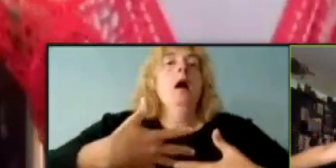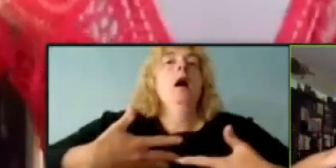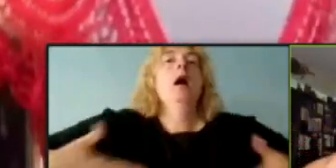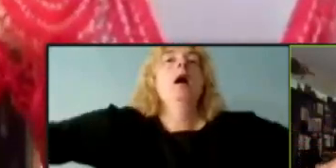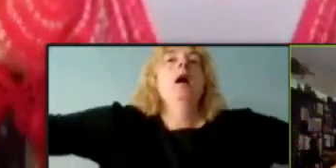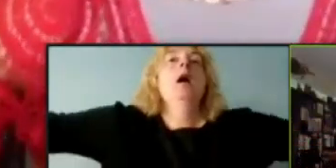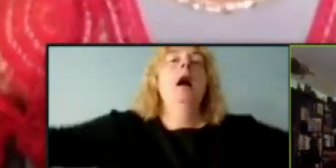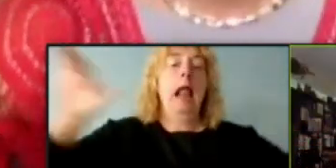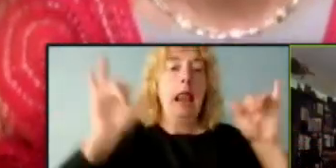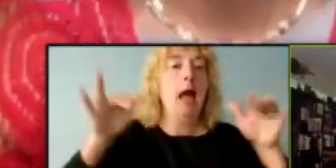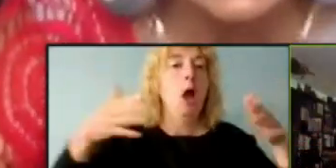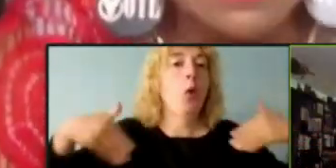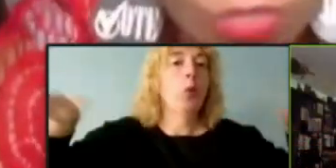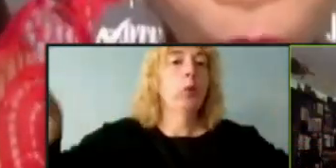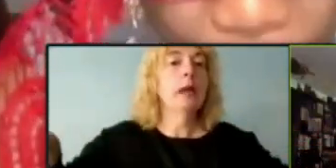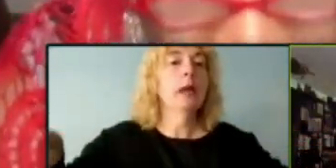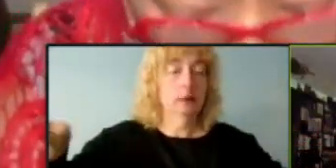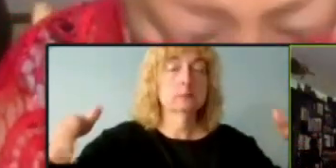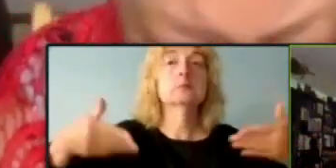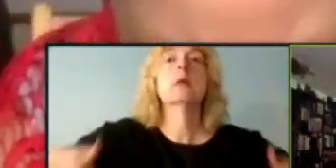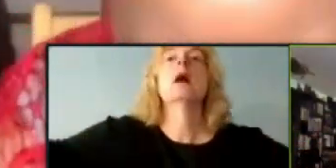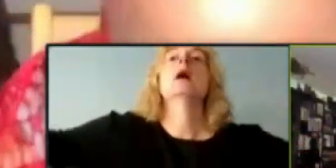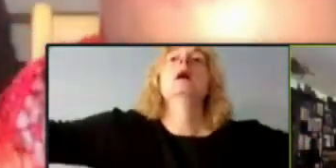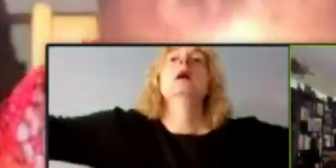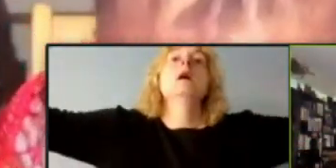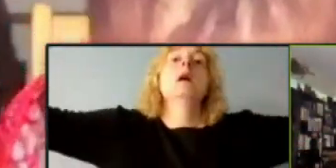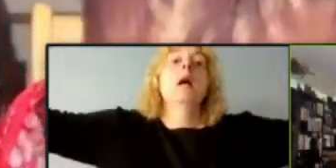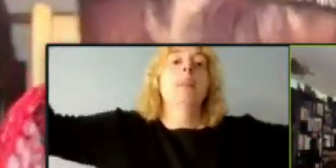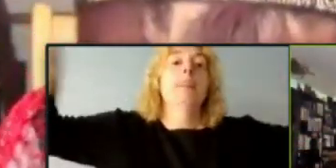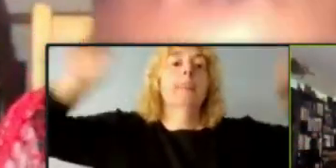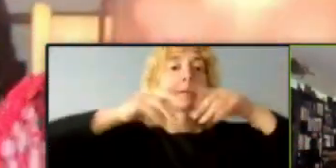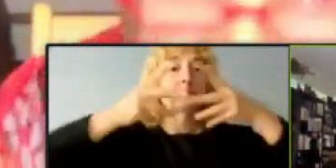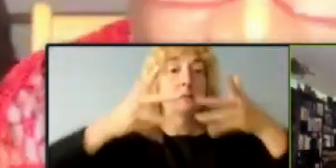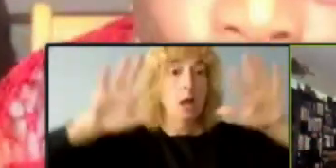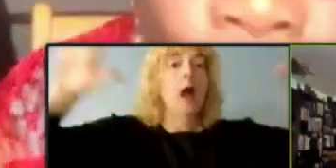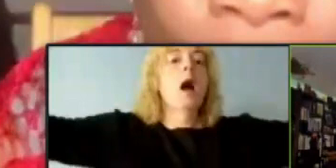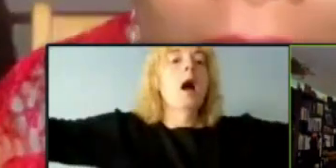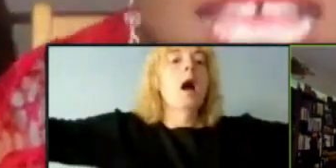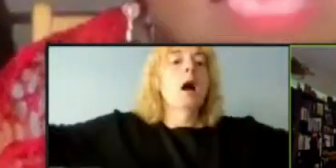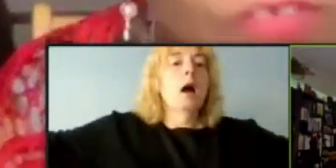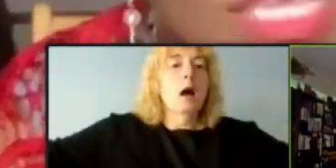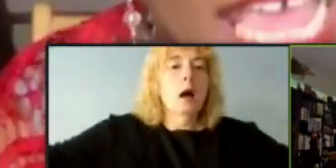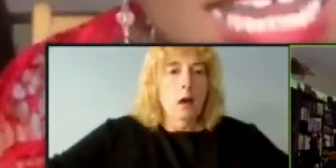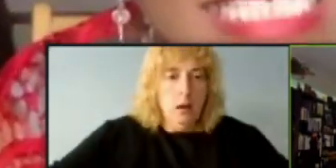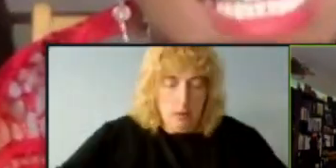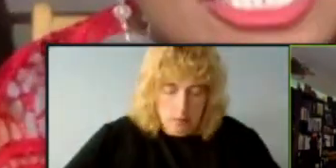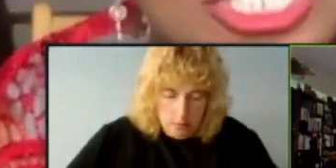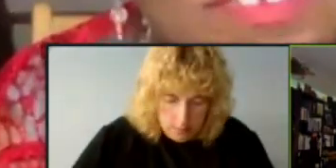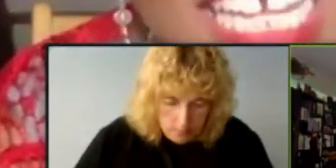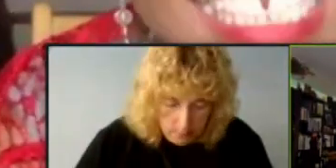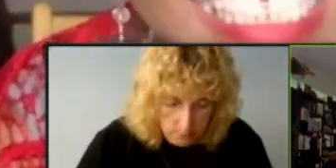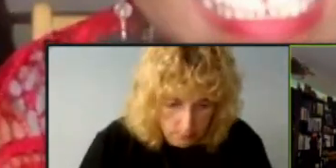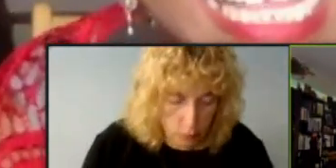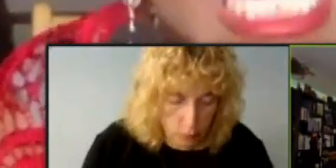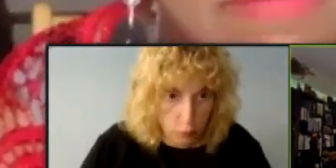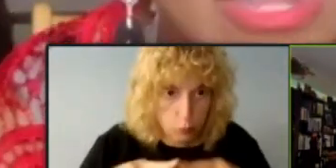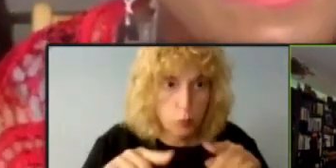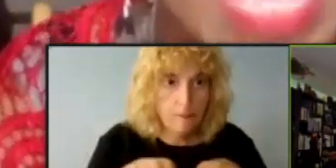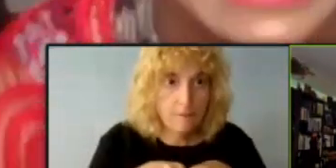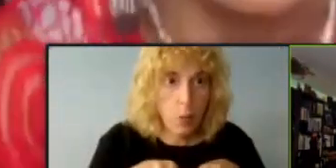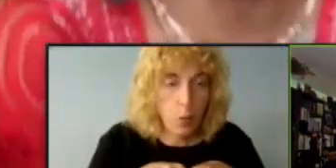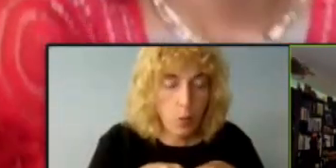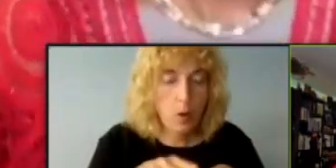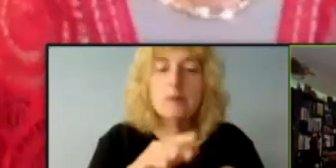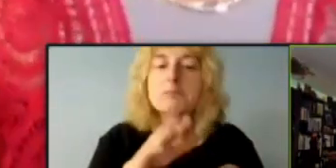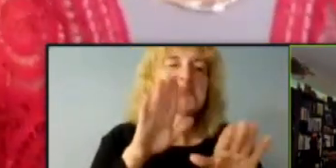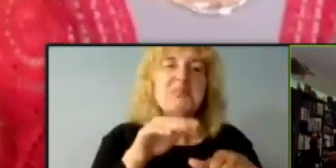bring the arms down and see if you can reach down toward the floor. Now, do not worry if you cannot touch your feet. As a matter of